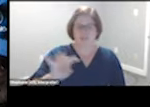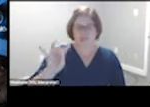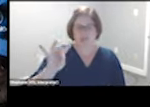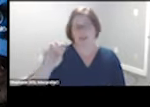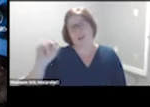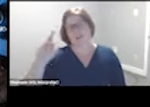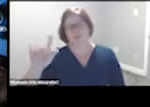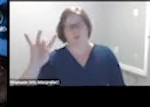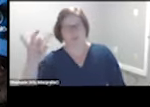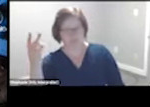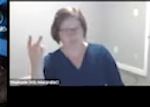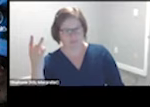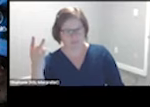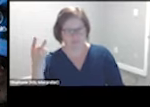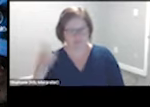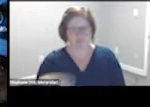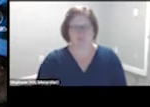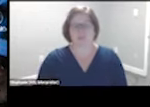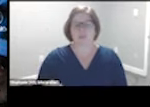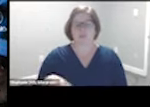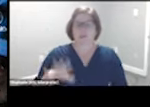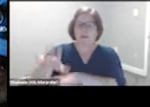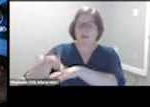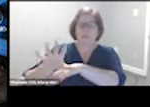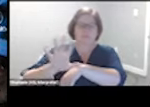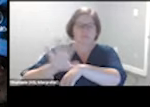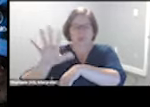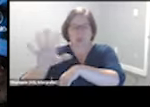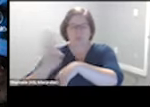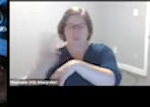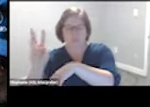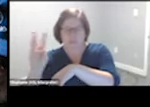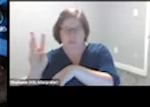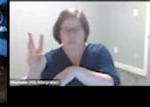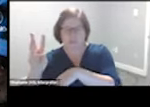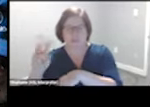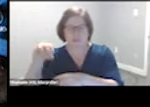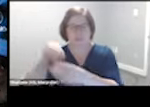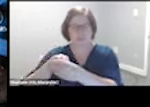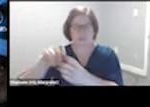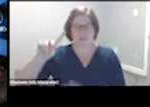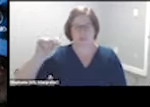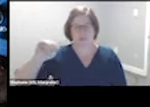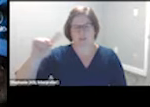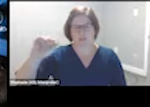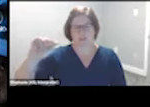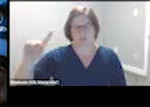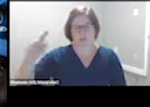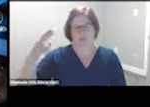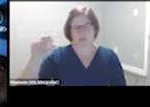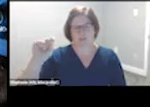5-6 p.m. in Kazakhstan, around 8 p.m. in Korea, and maybe it might be in the middle of the night in US.